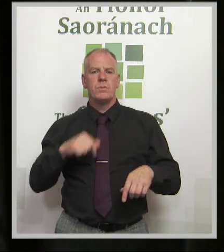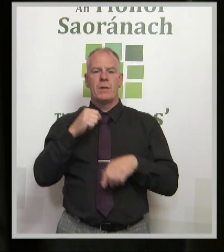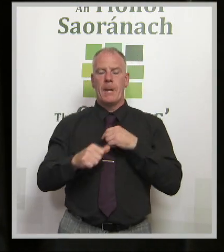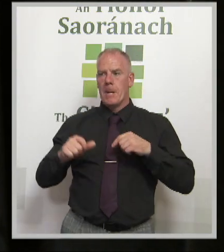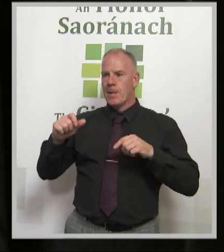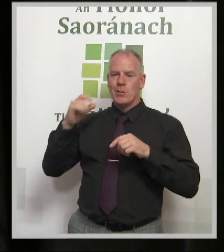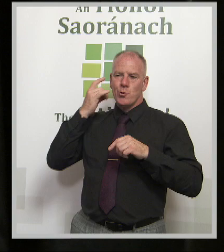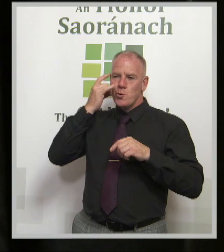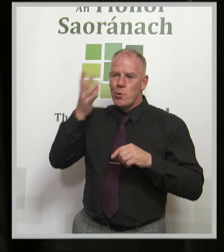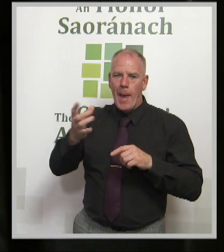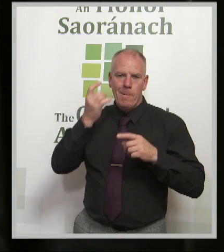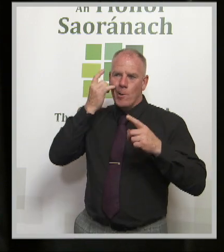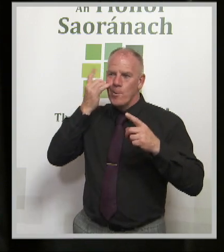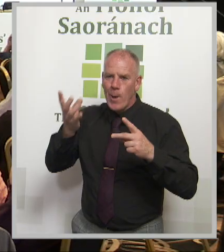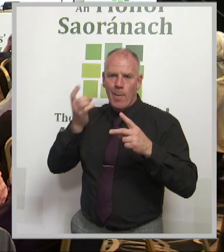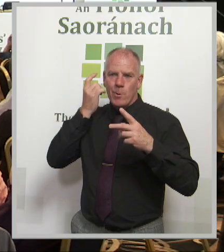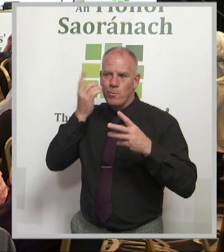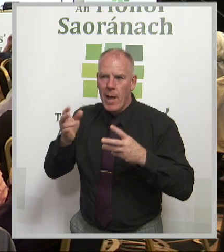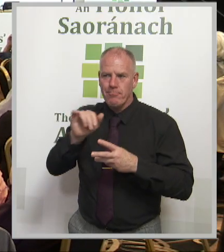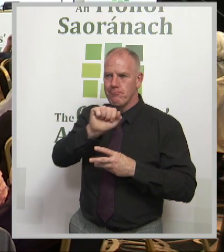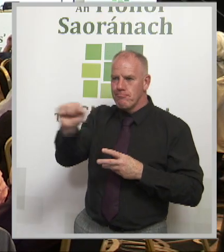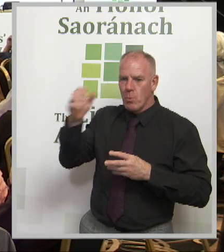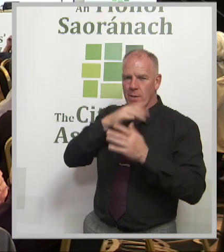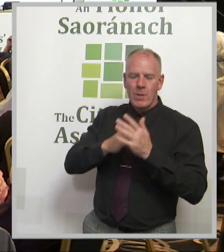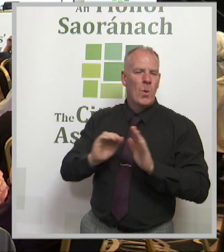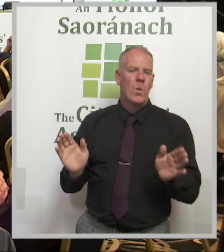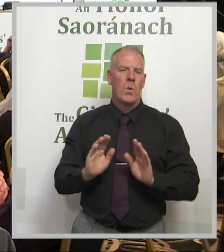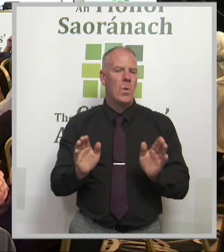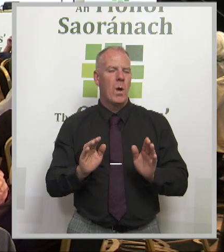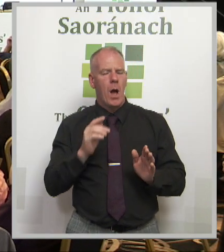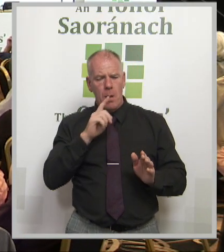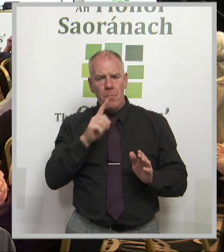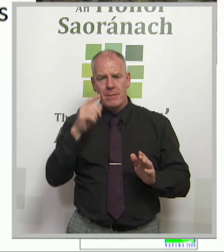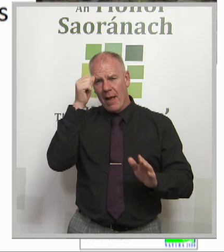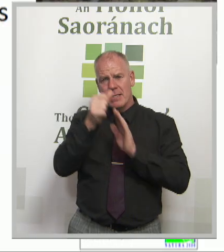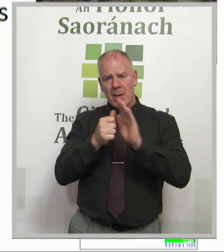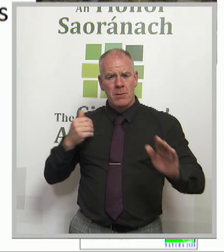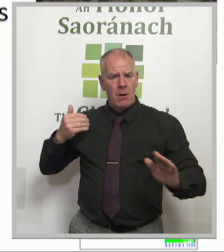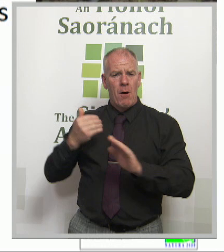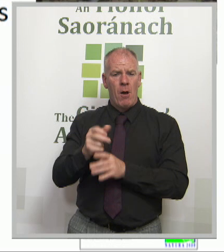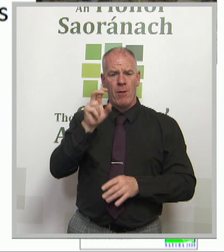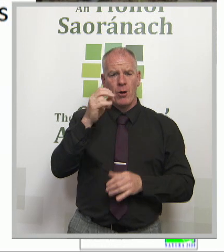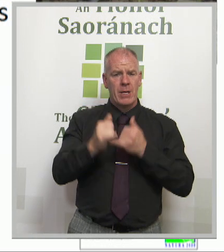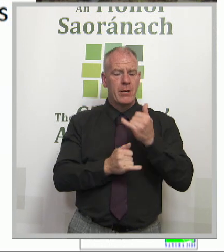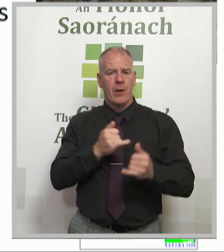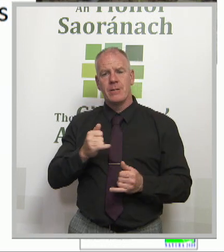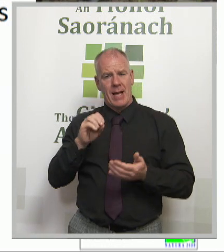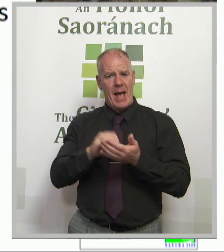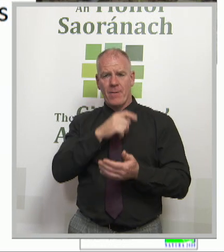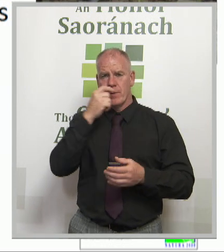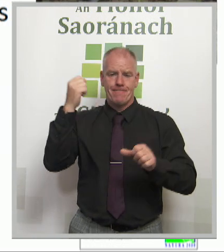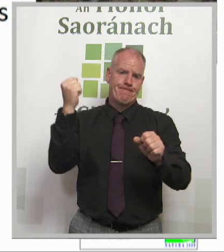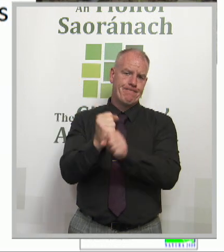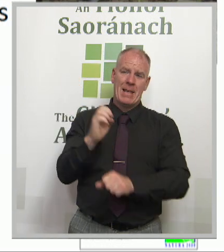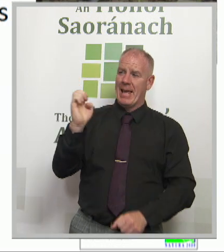and shame, but I think it's important to draw from our experience over the last 30 years. And unfortunately, when it comes to